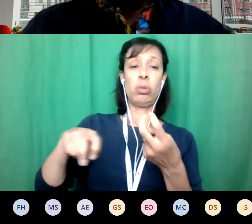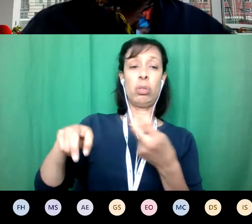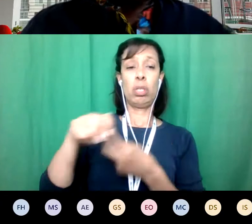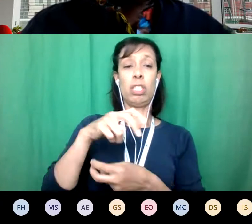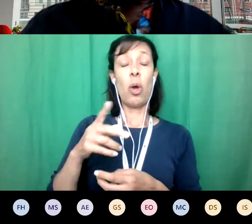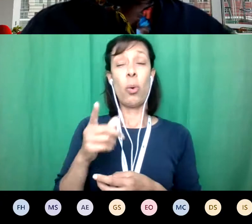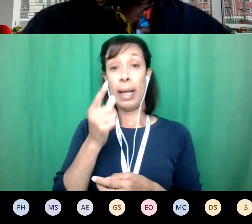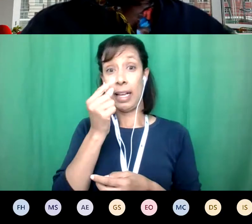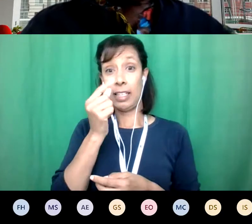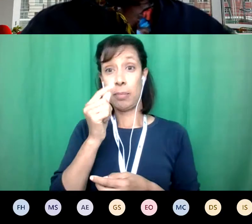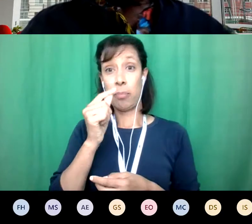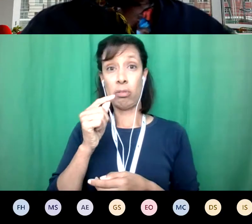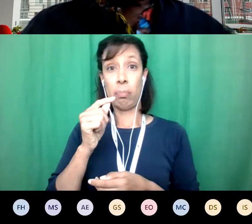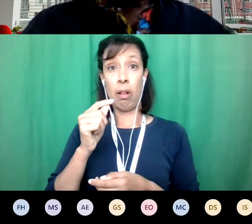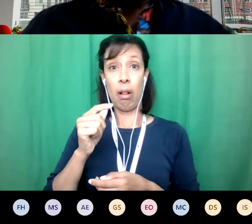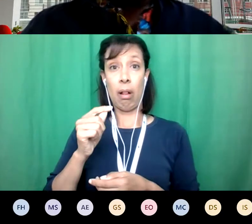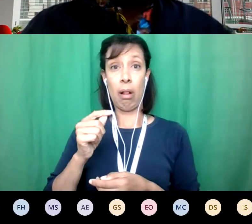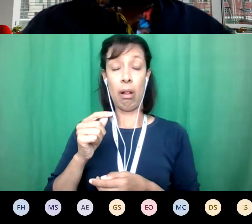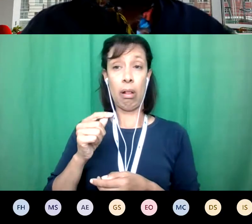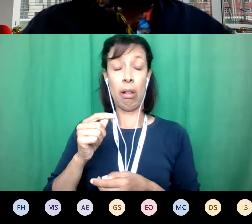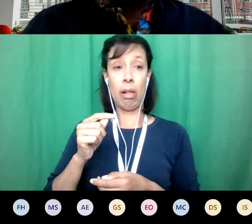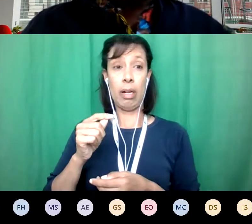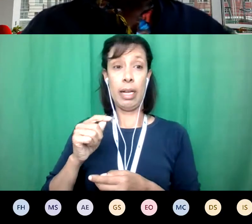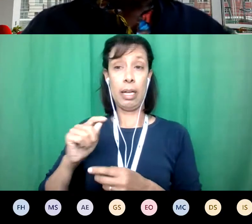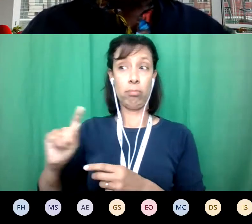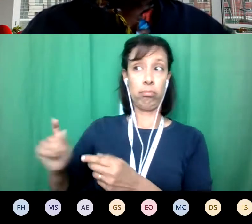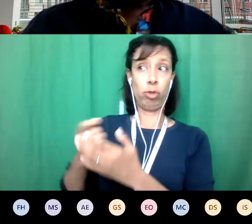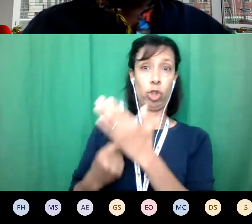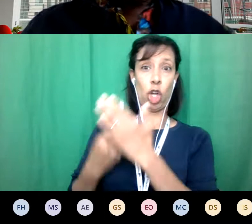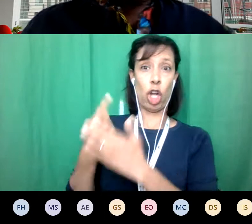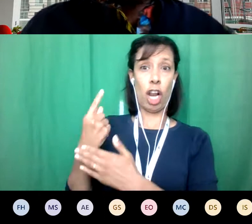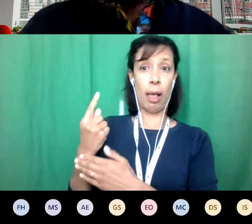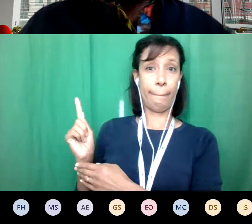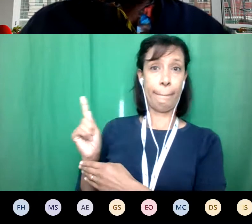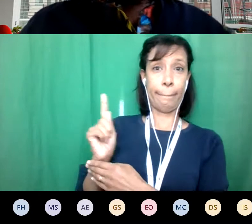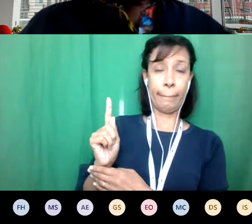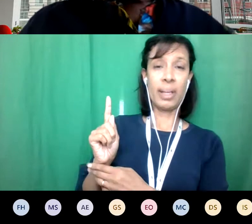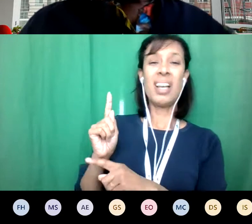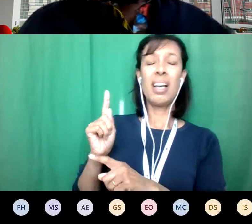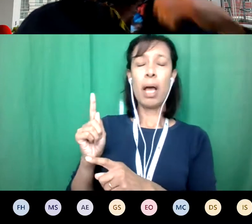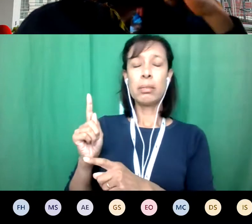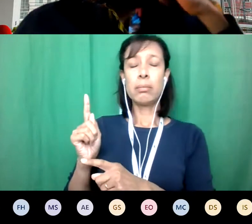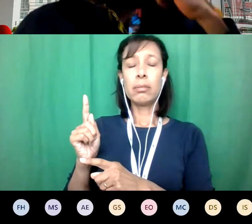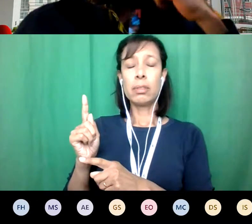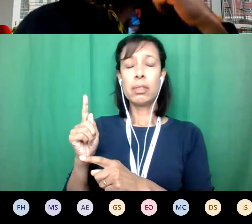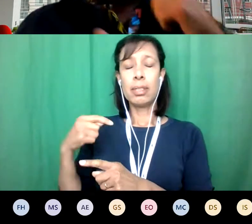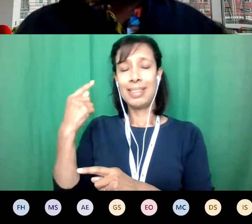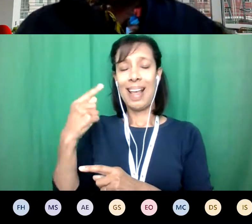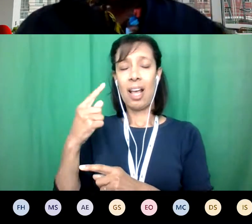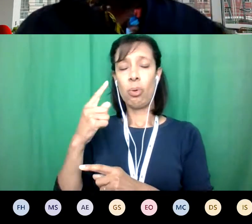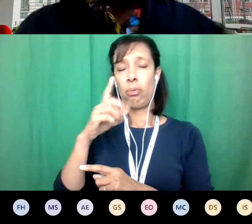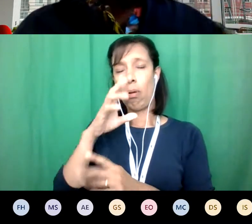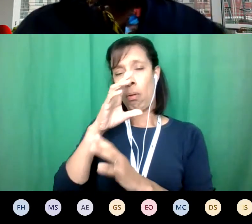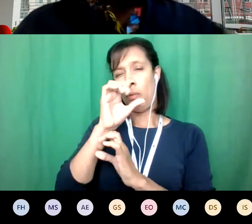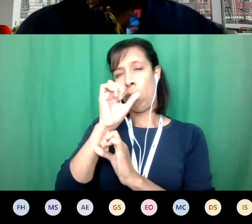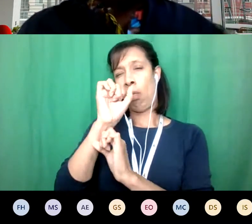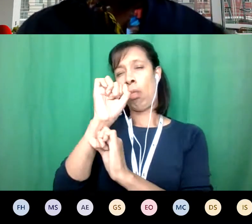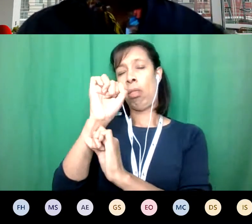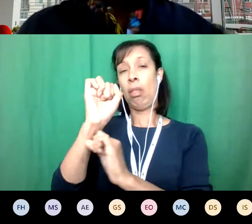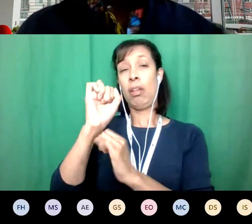next to me. She'll probably go to sleep. She snores. So if she comes in and you hear this kind of